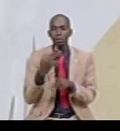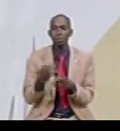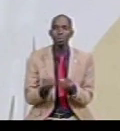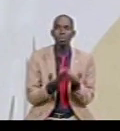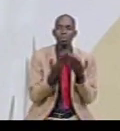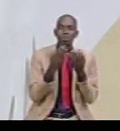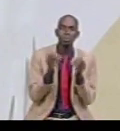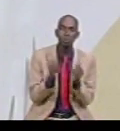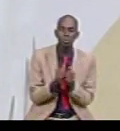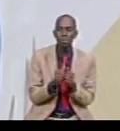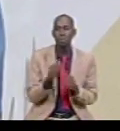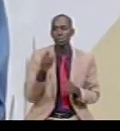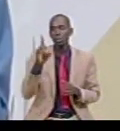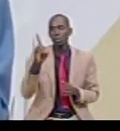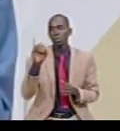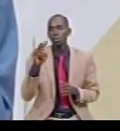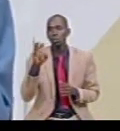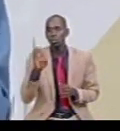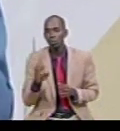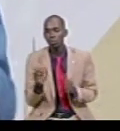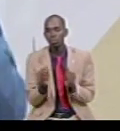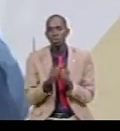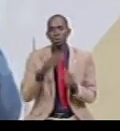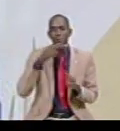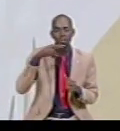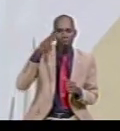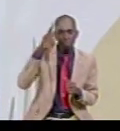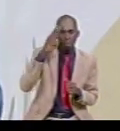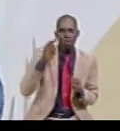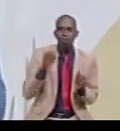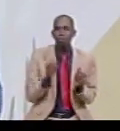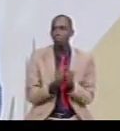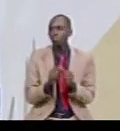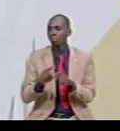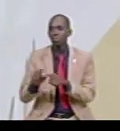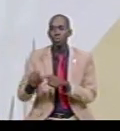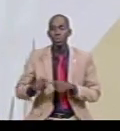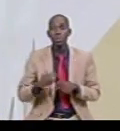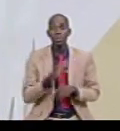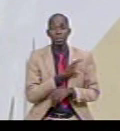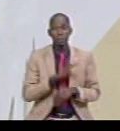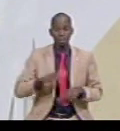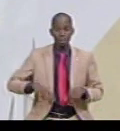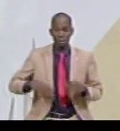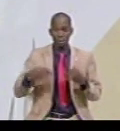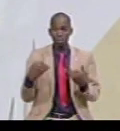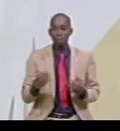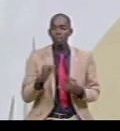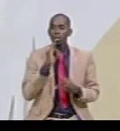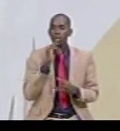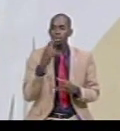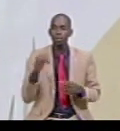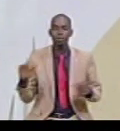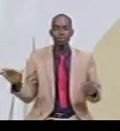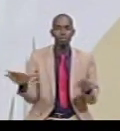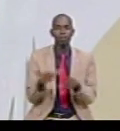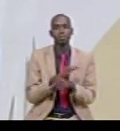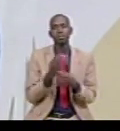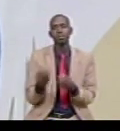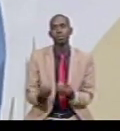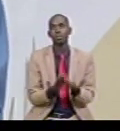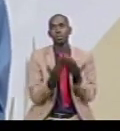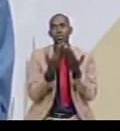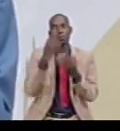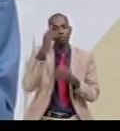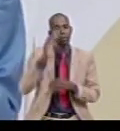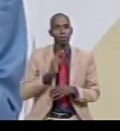we go to the escape goat and everything Christ is the Full Sacrifice for us it took